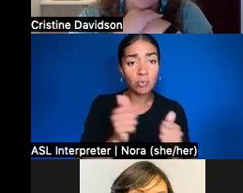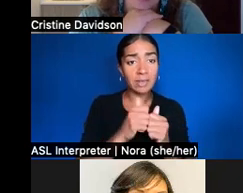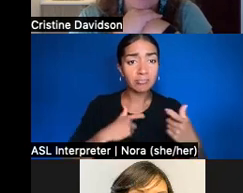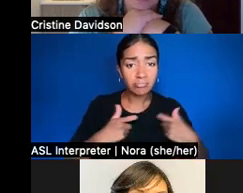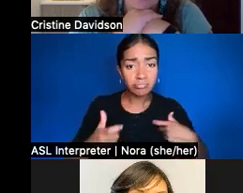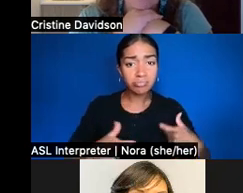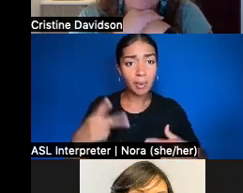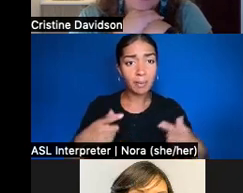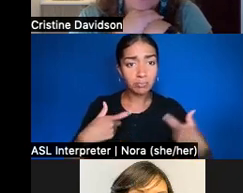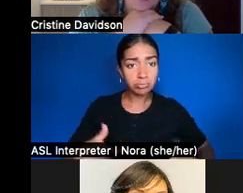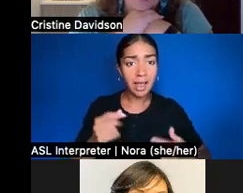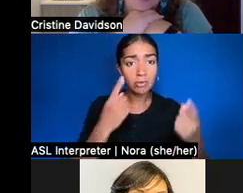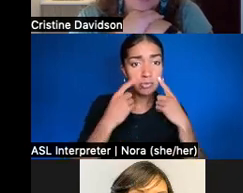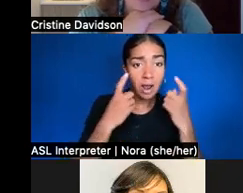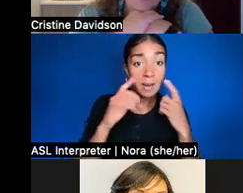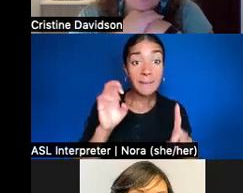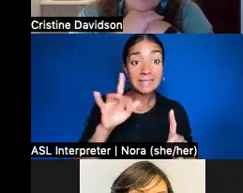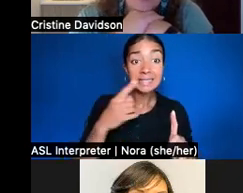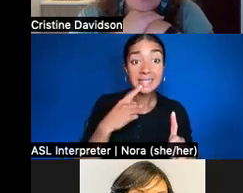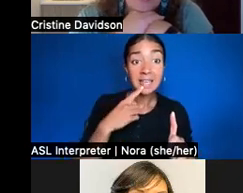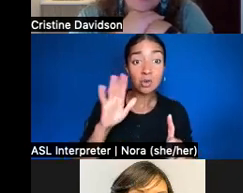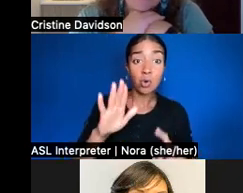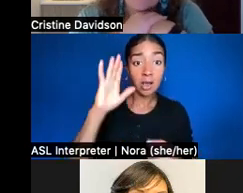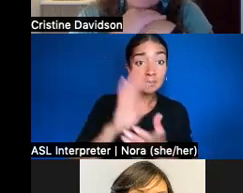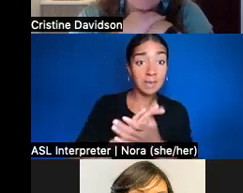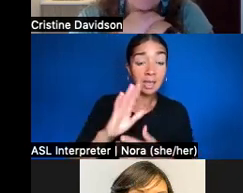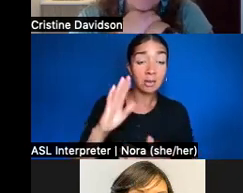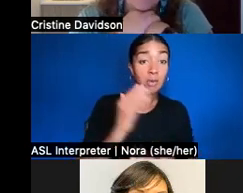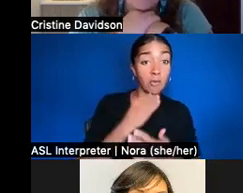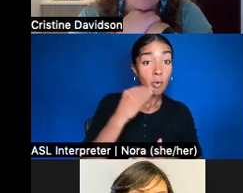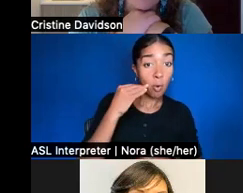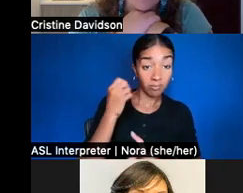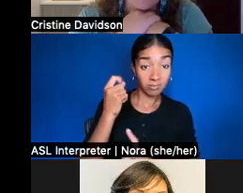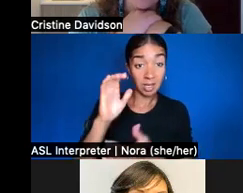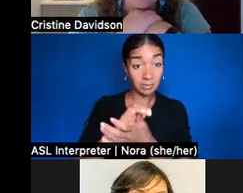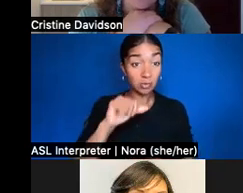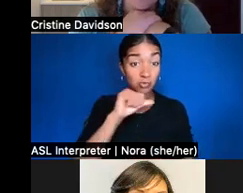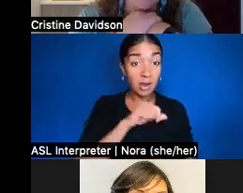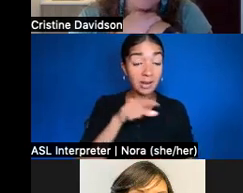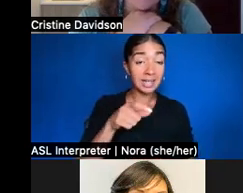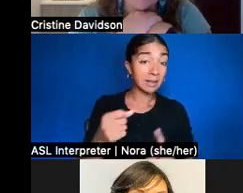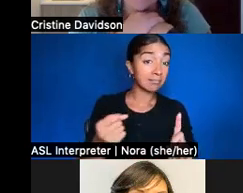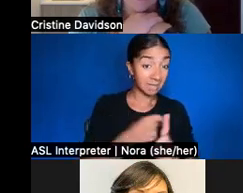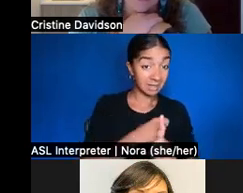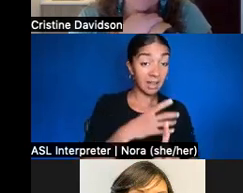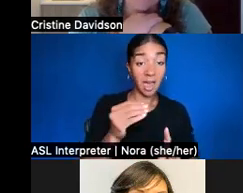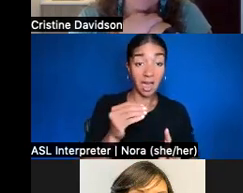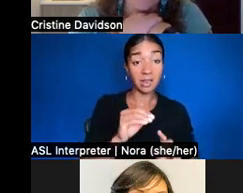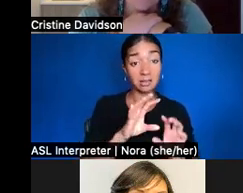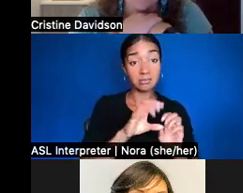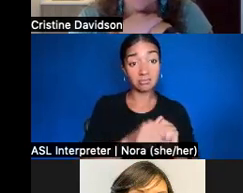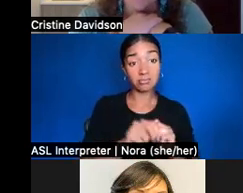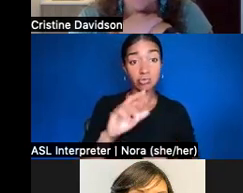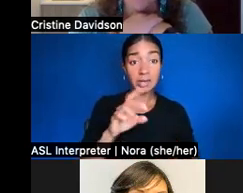talk to an advocate. So if we're connecting, you know, with Betsy and Annie,